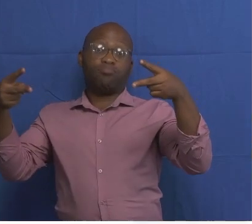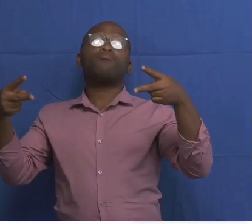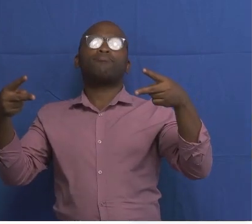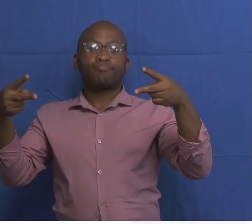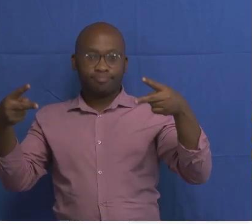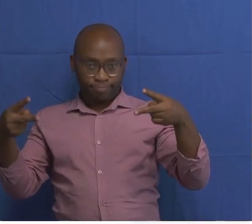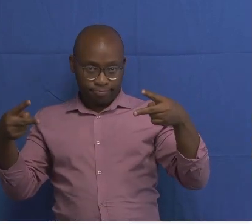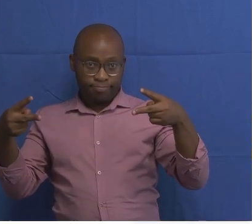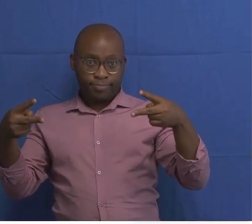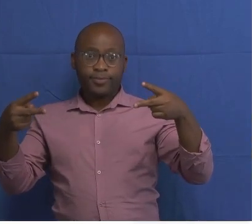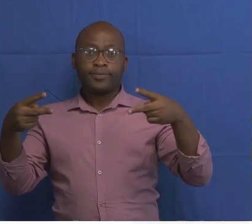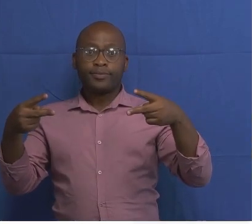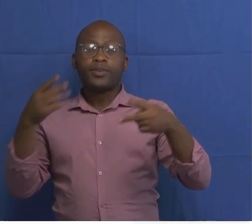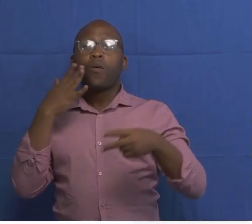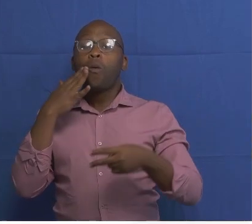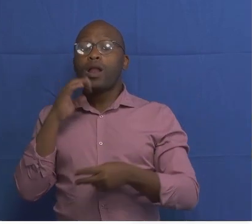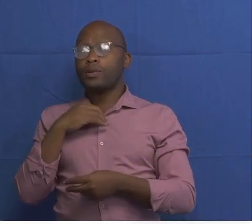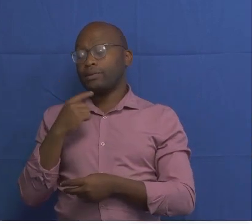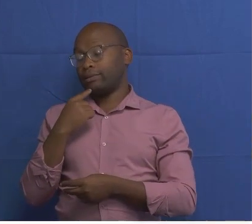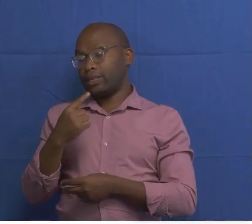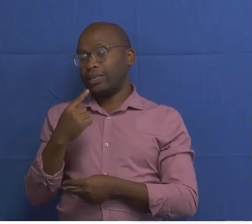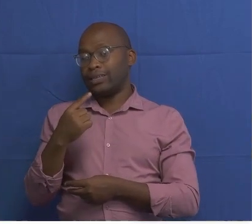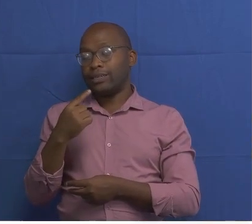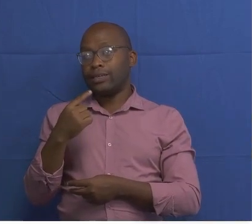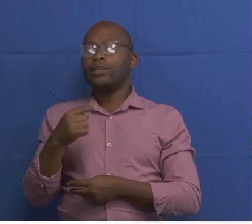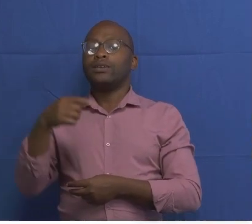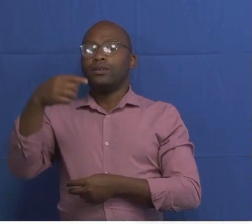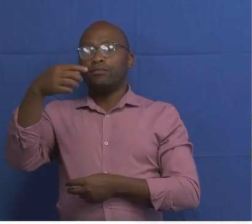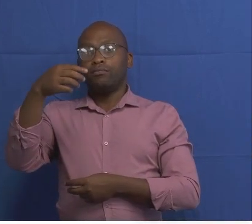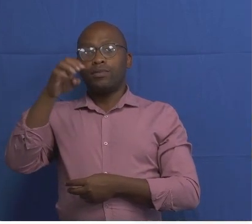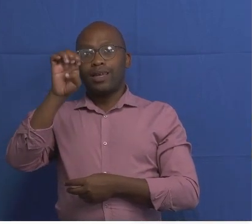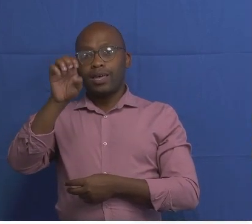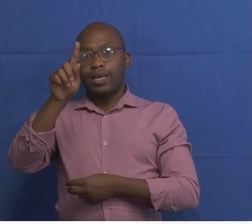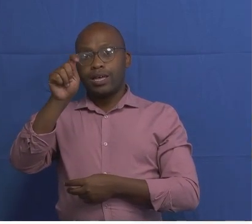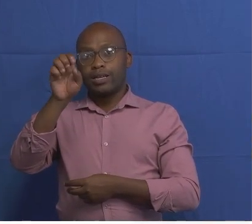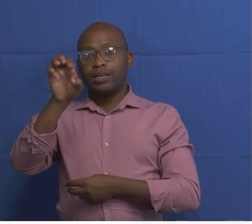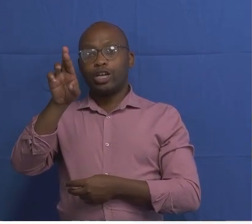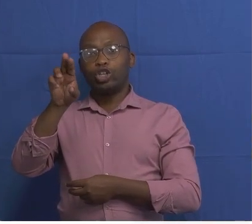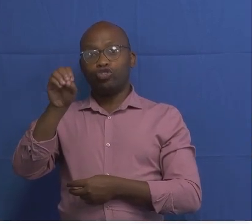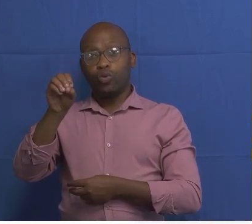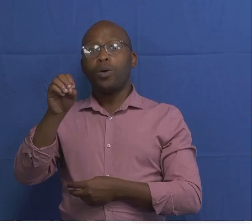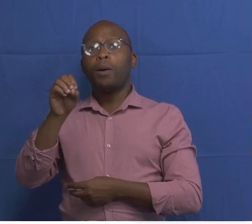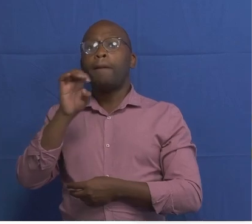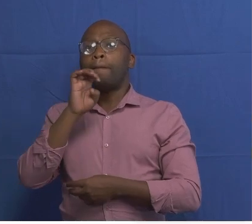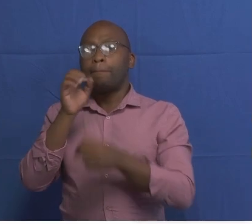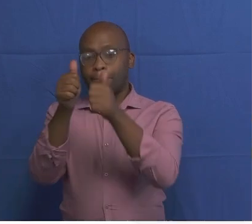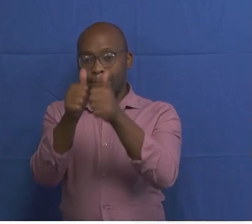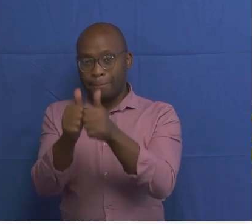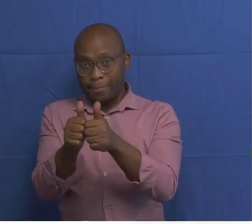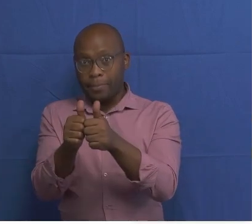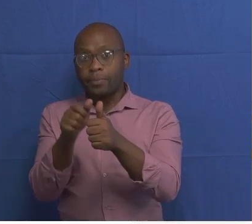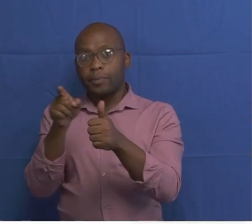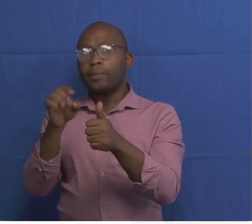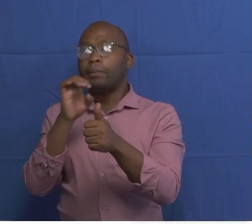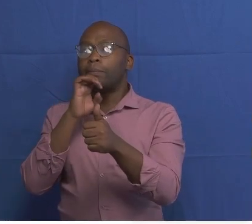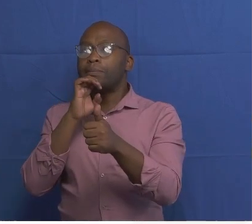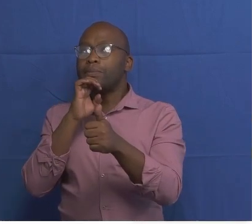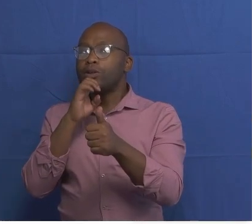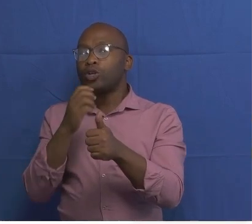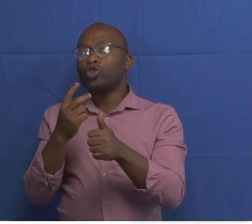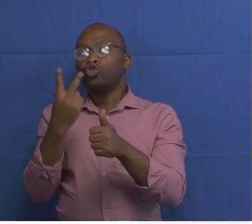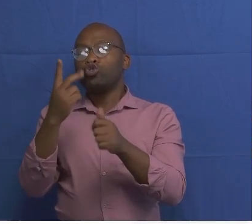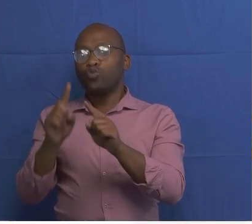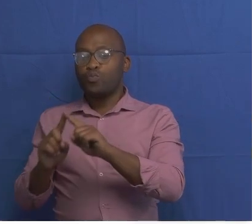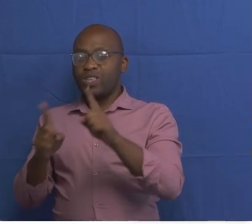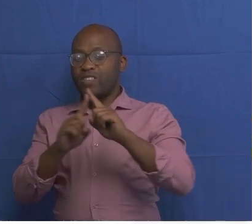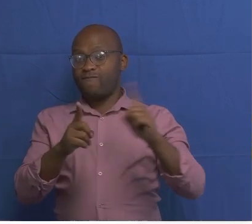heterozygous genotype, it means that it contains 2 different alleles for a particular characteristic. Now, if we go back